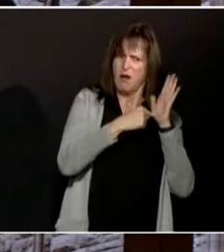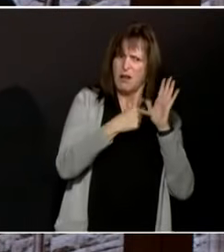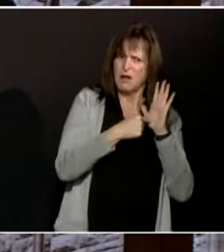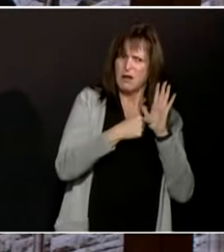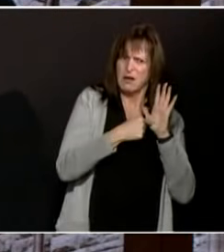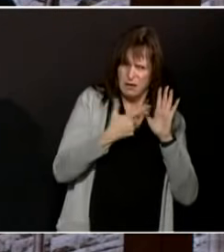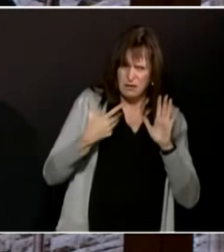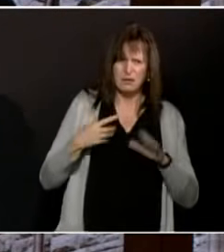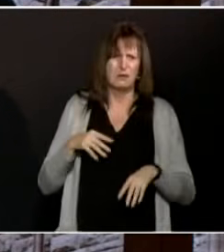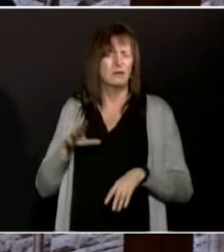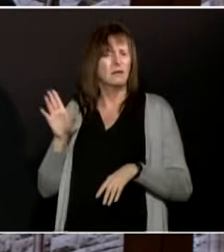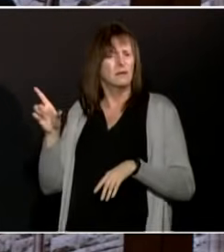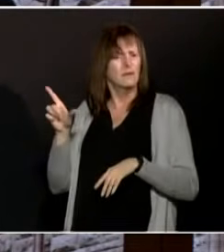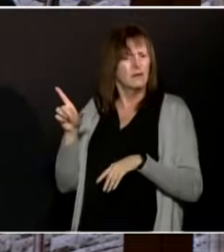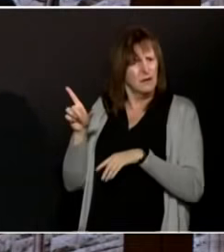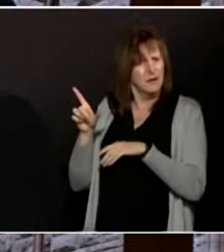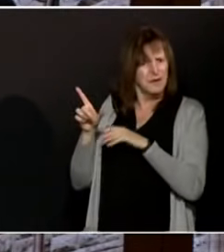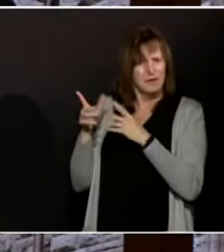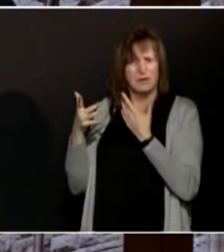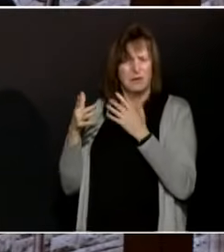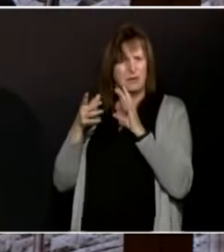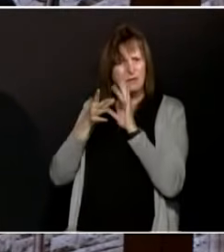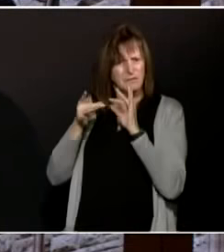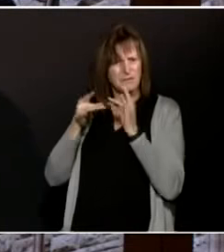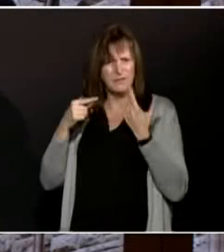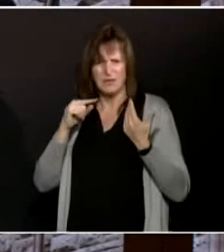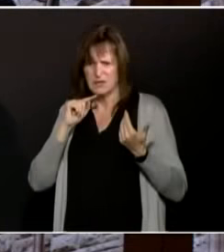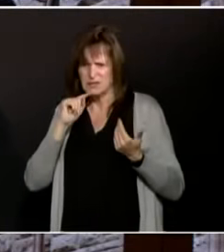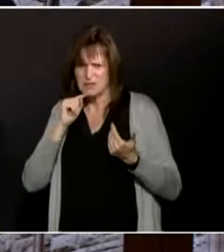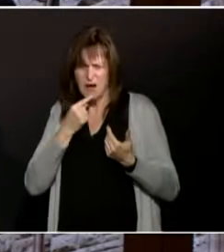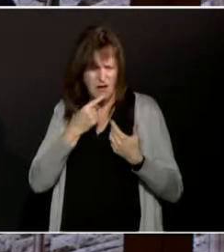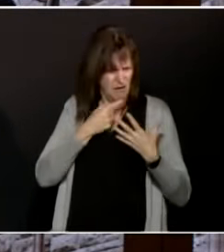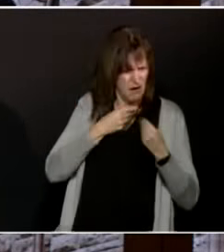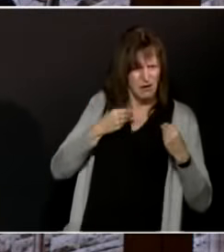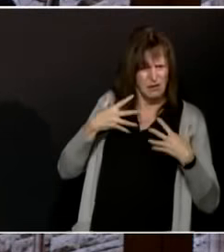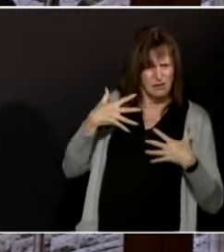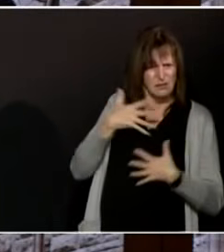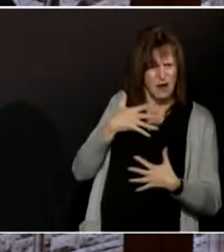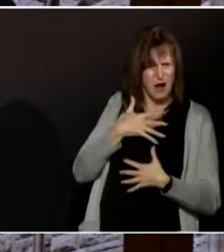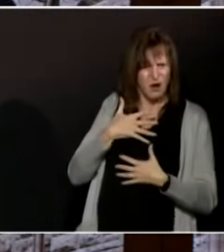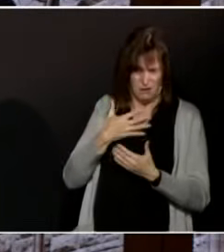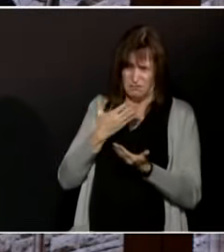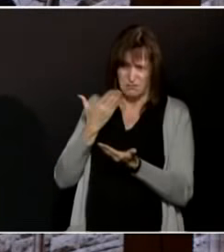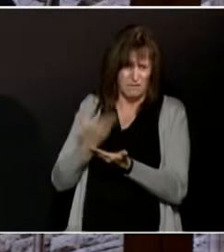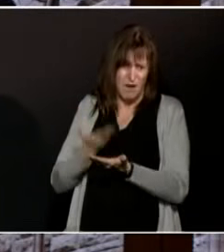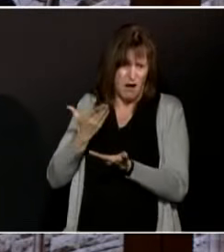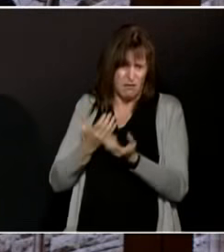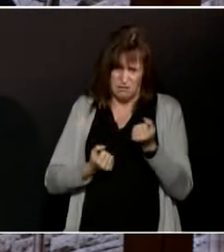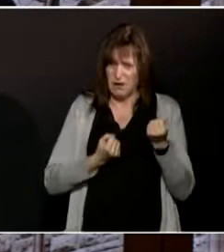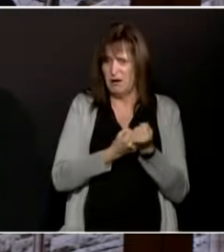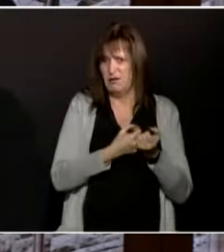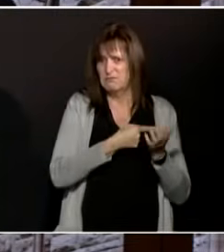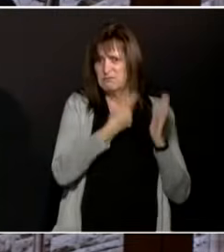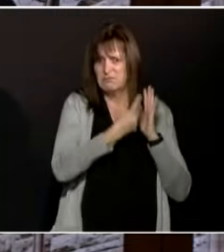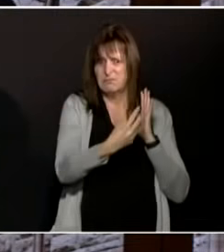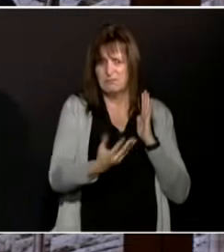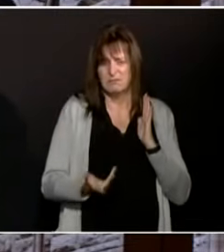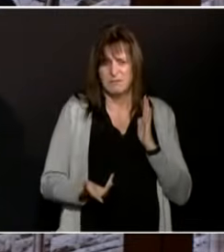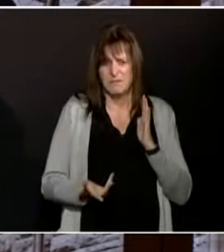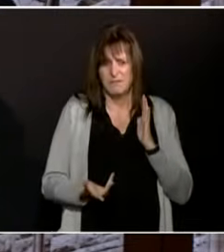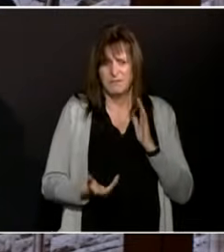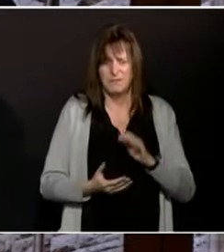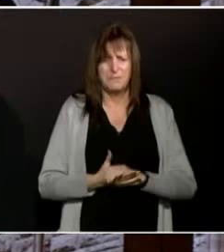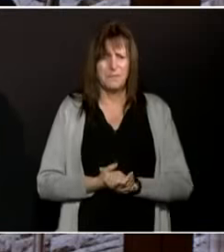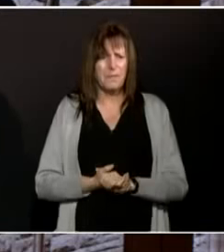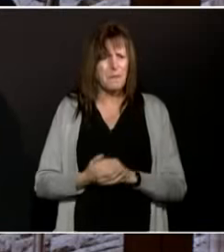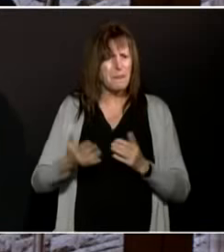aspects there. I think that's one aspect I hear often referred to. People say, well, why can't it be as good as we saw people doing back in March